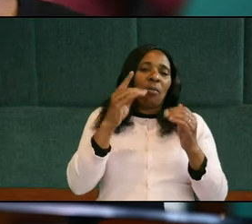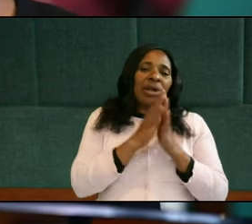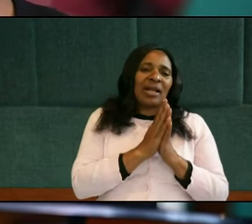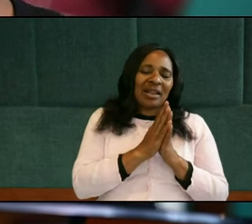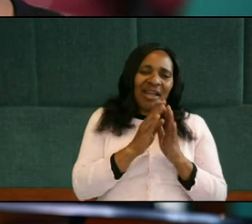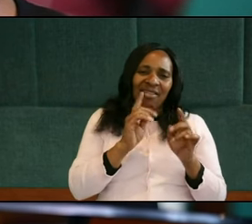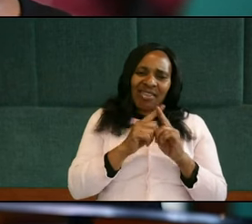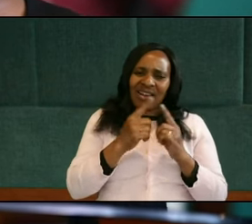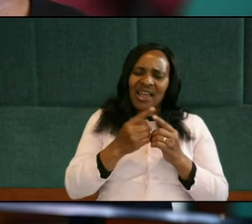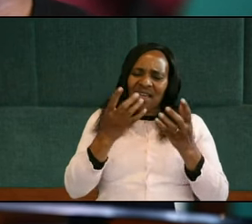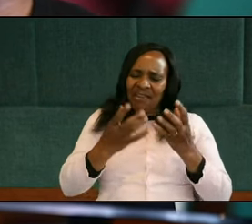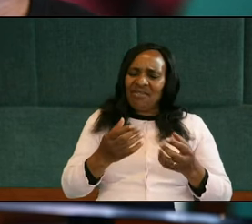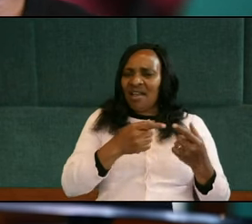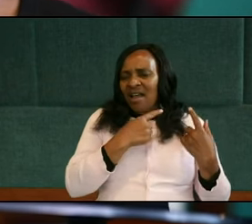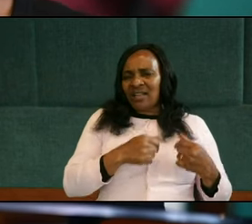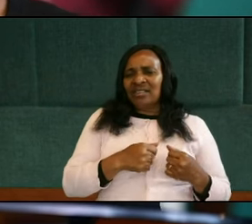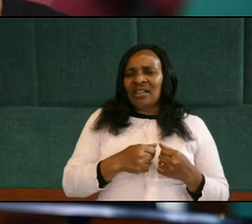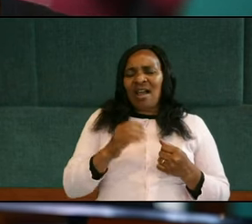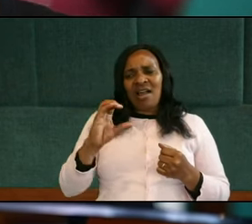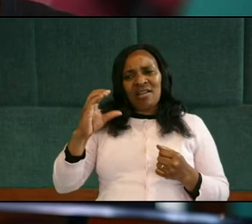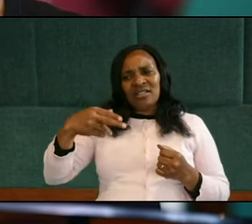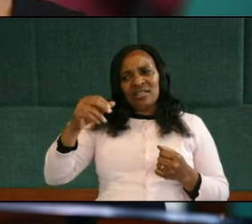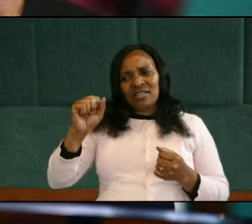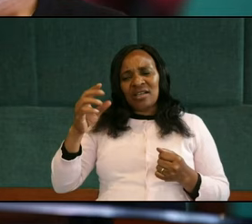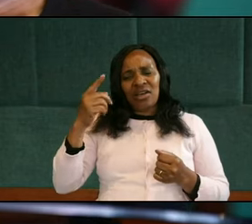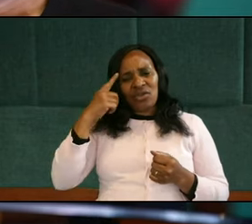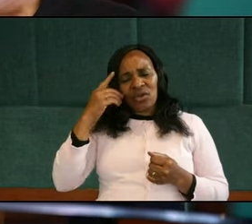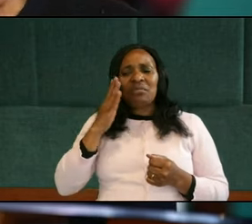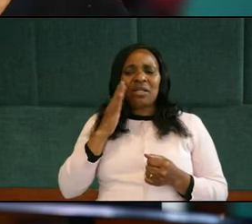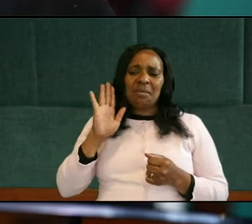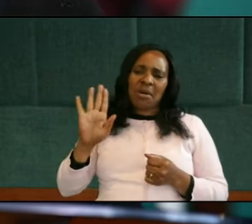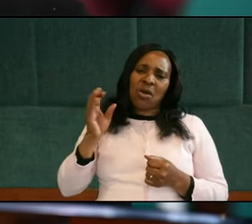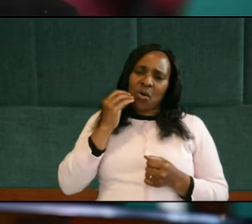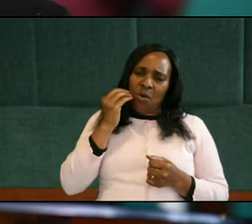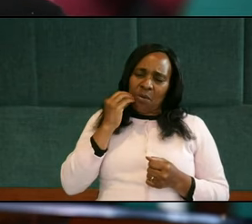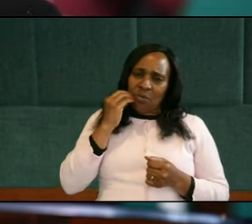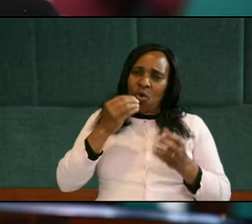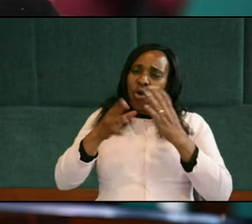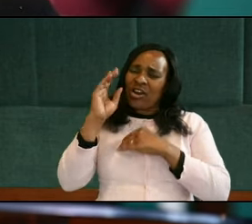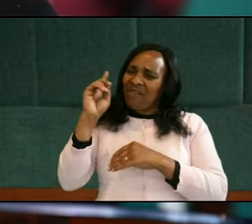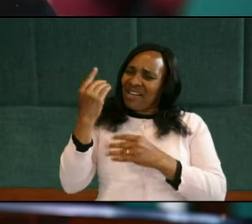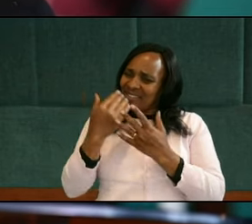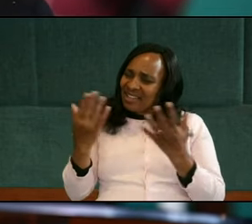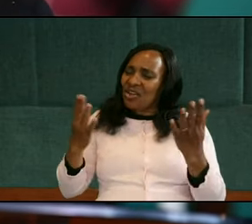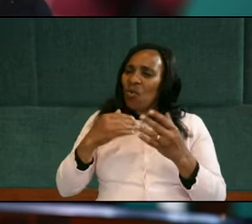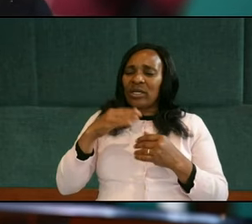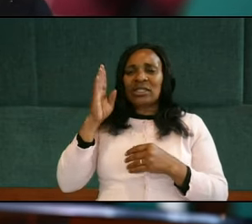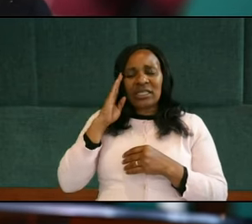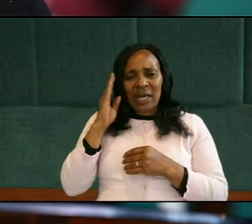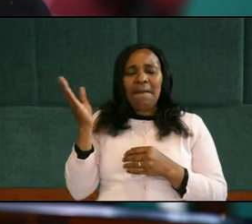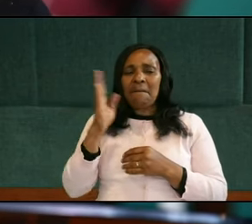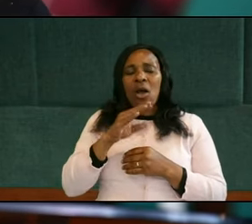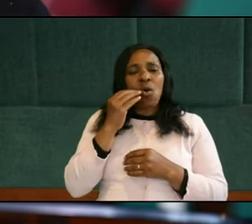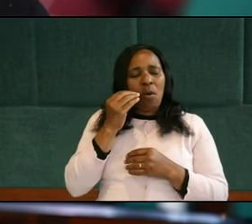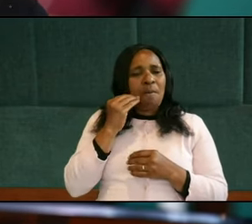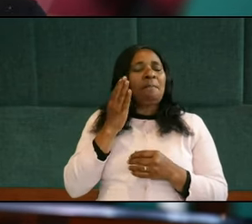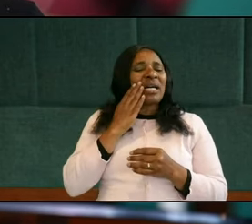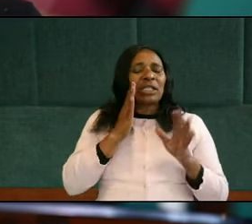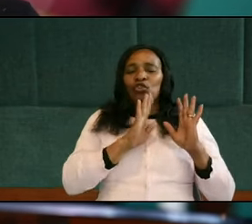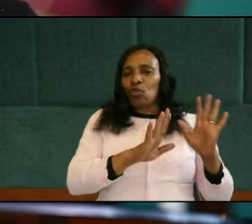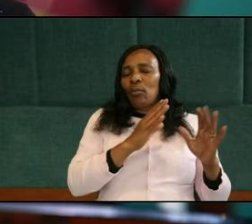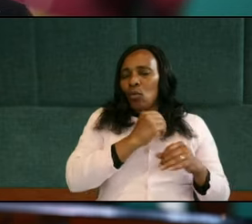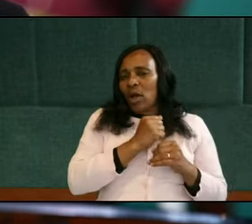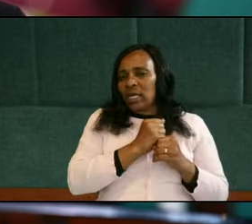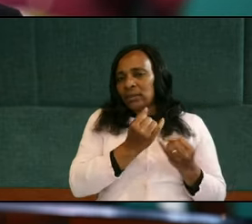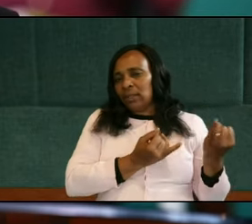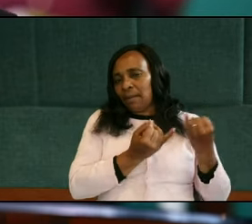heavy heart, Achia thought about Mother back home. God, the first thing that I want to hear when I return home is that Mother has stopped